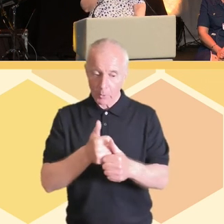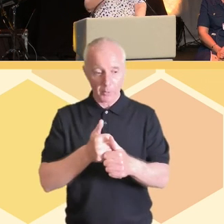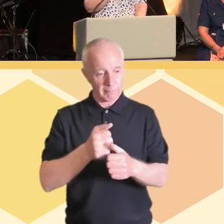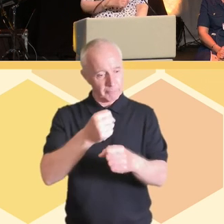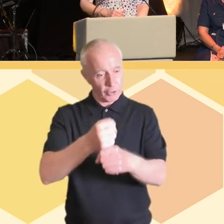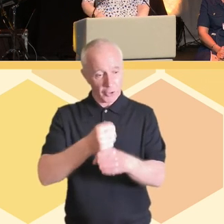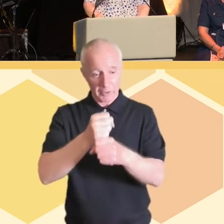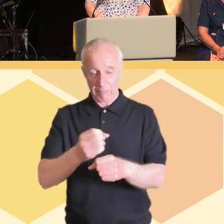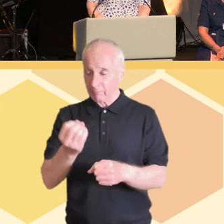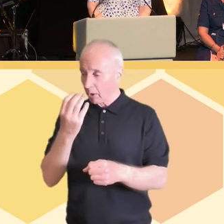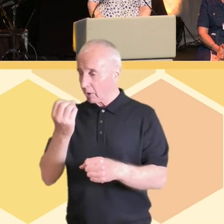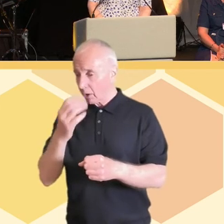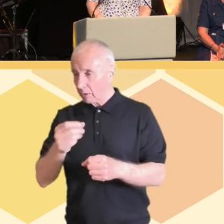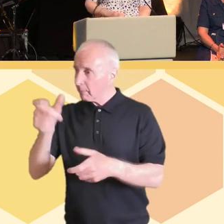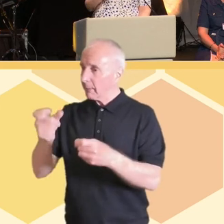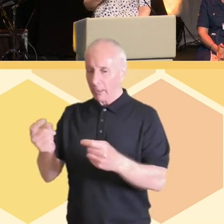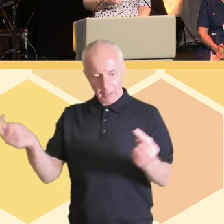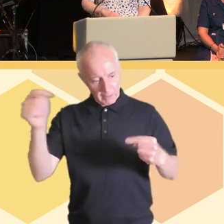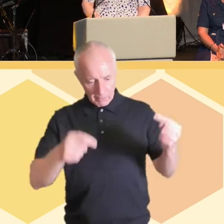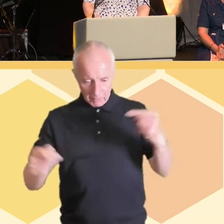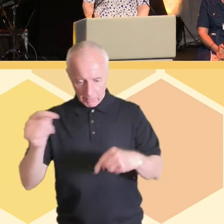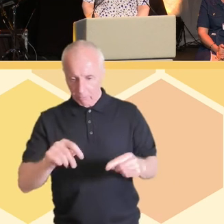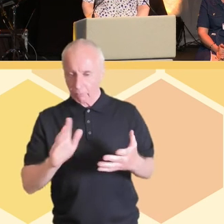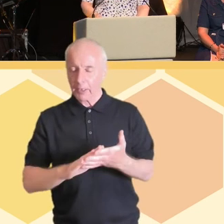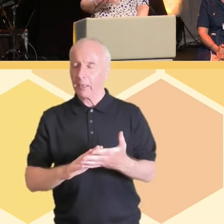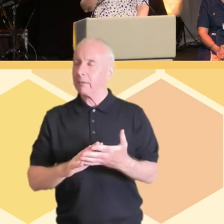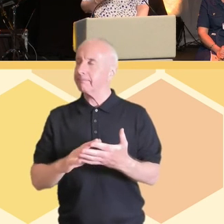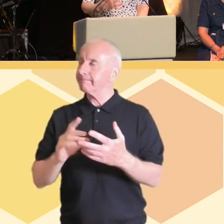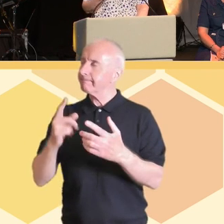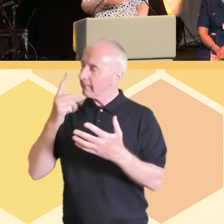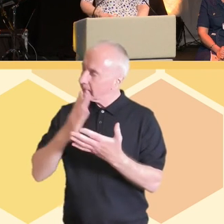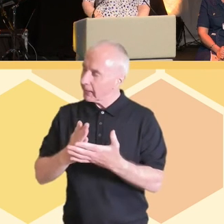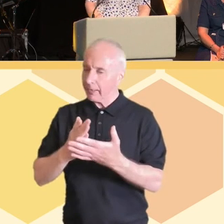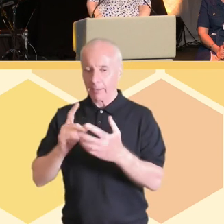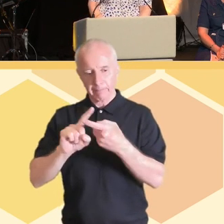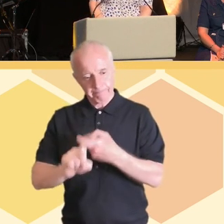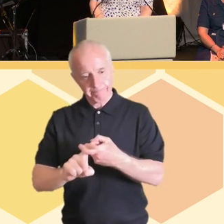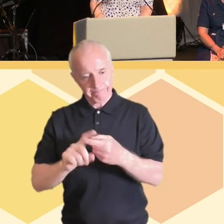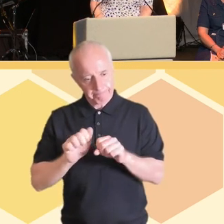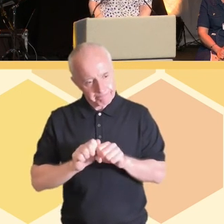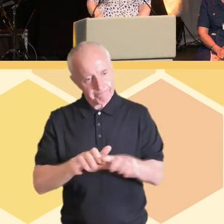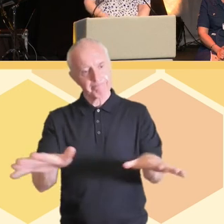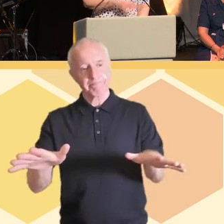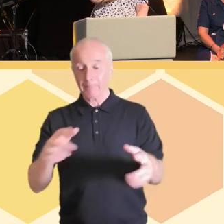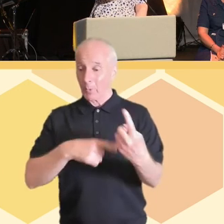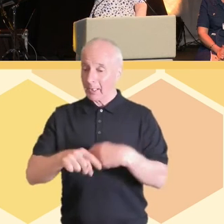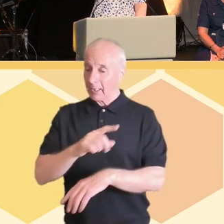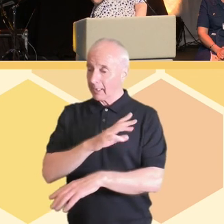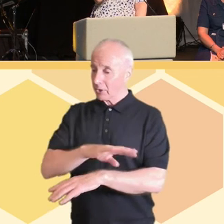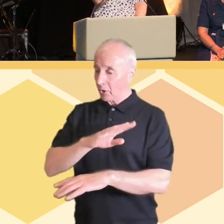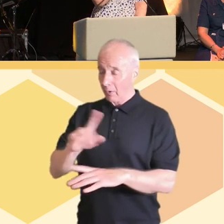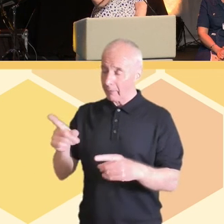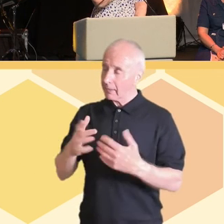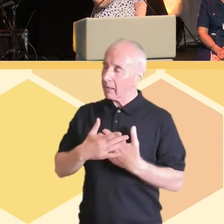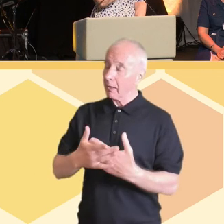and supporting those who are coming. And faith is being shared and we are serving and loving people, and it's amazing. But that's kind of